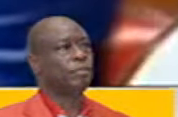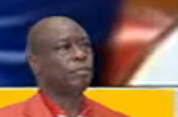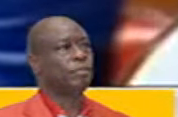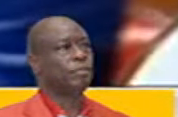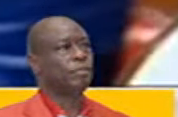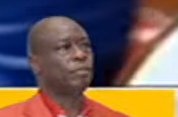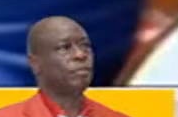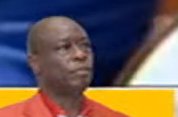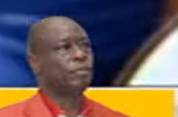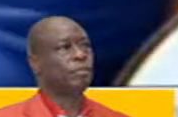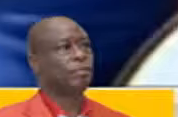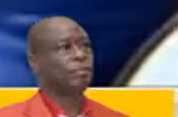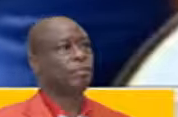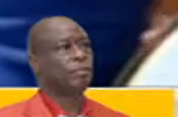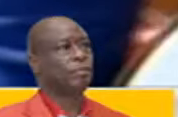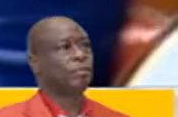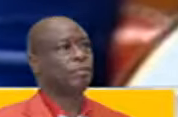read